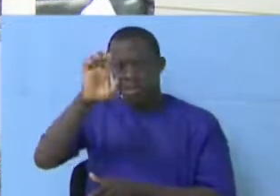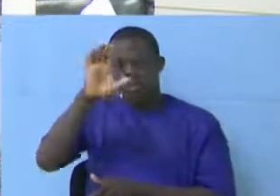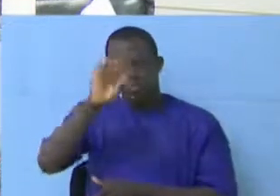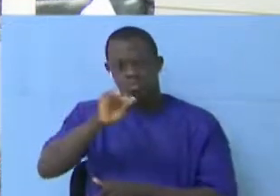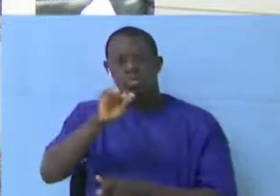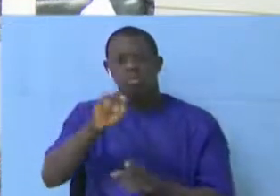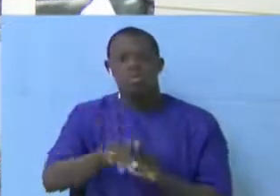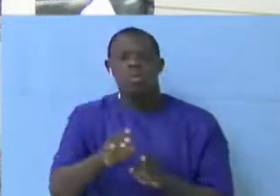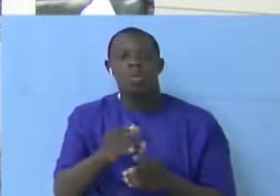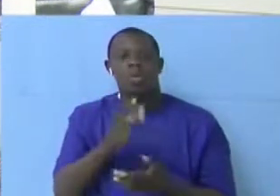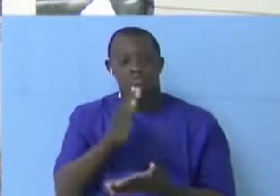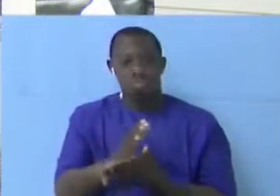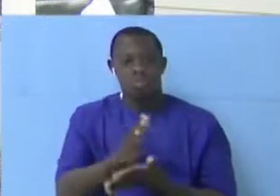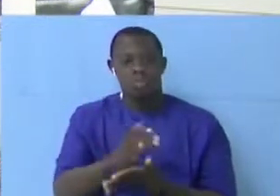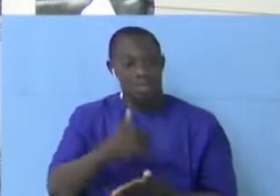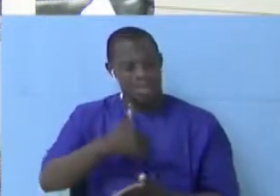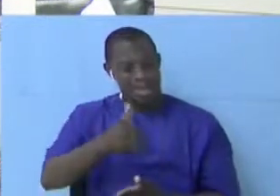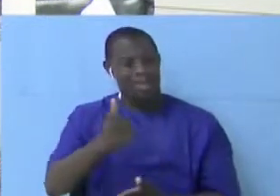Because sincerely speaking,